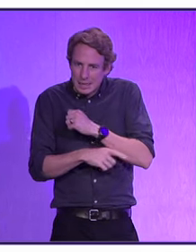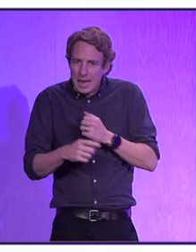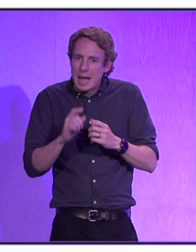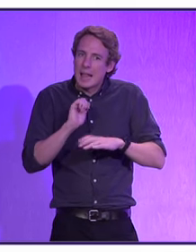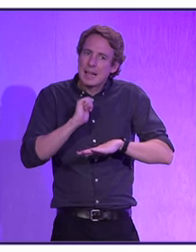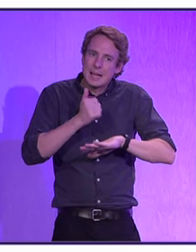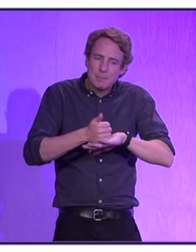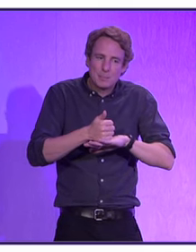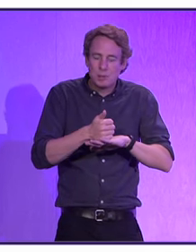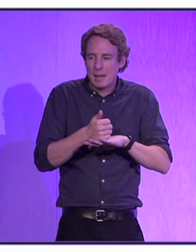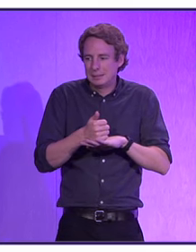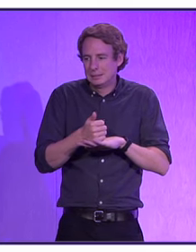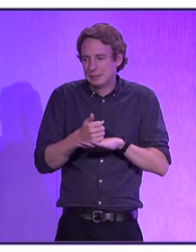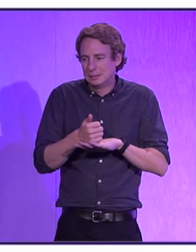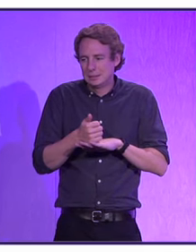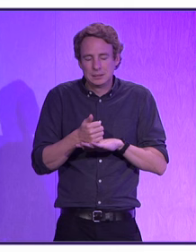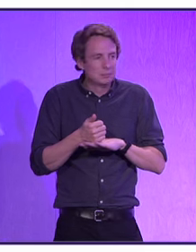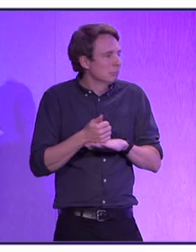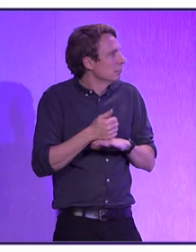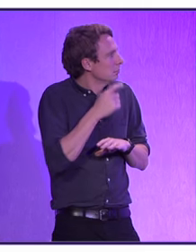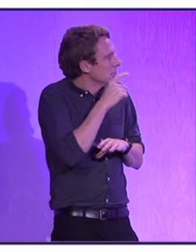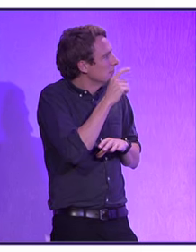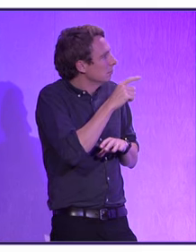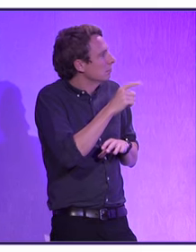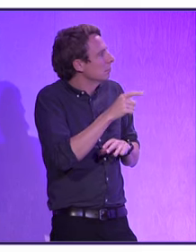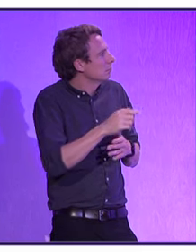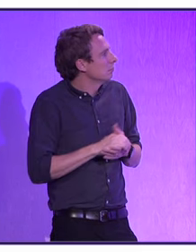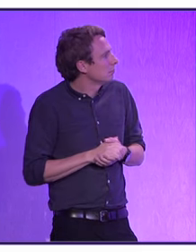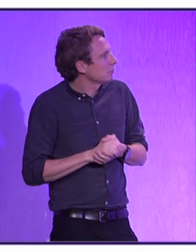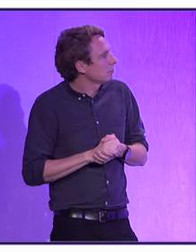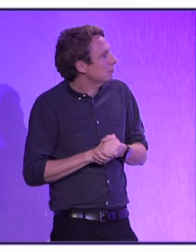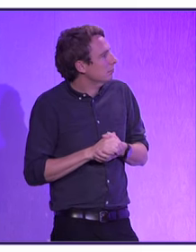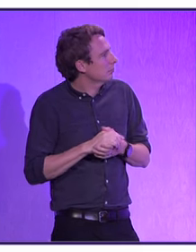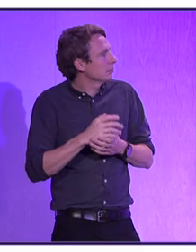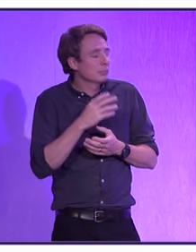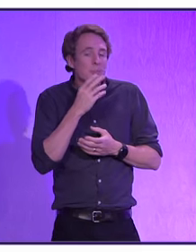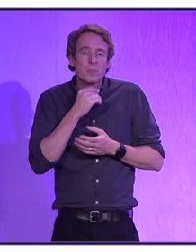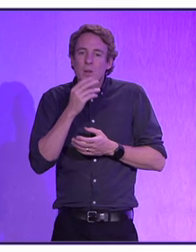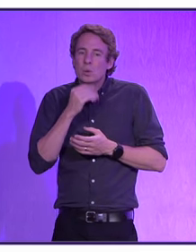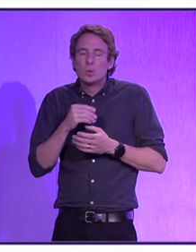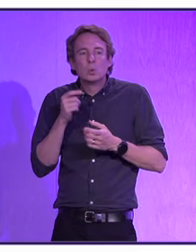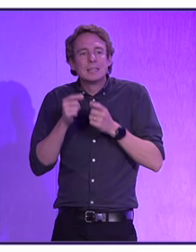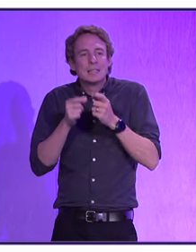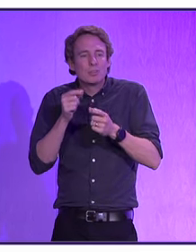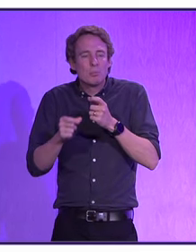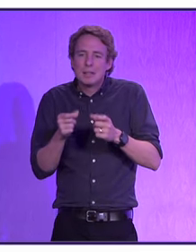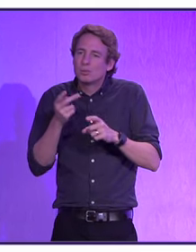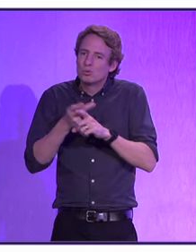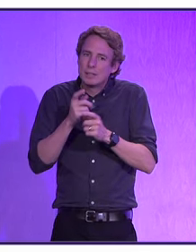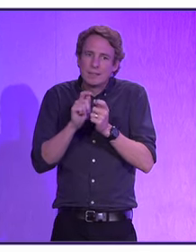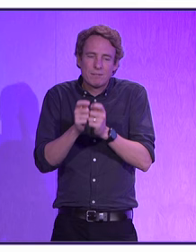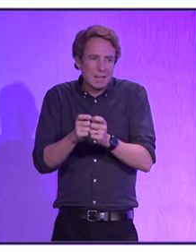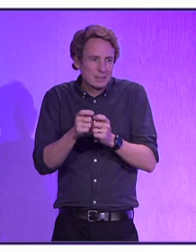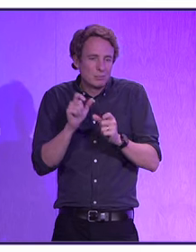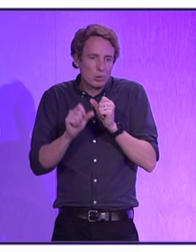debts, you implement incremental modernization, right, using an